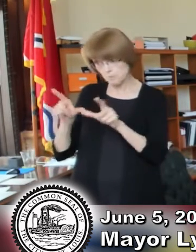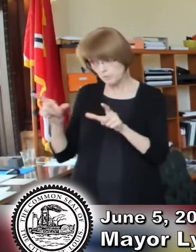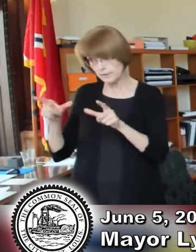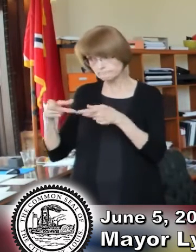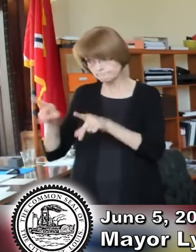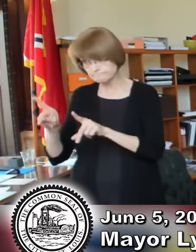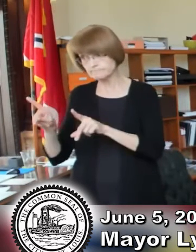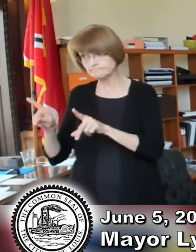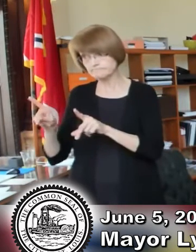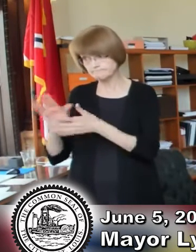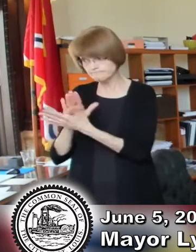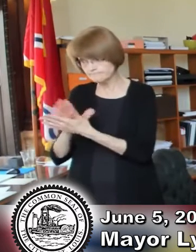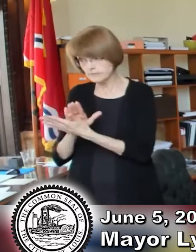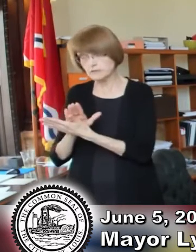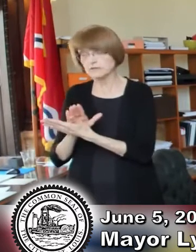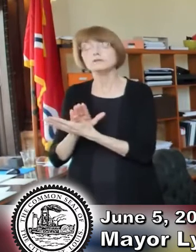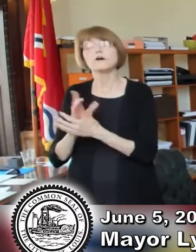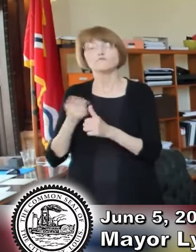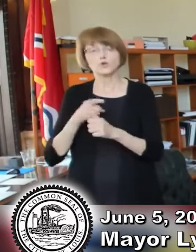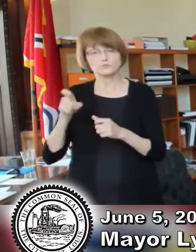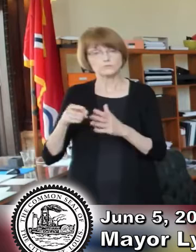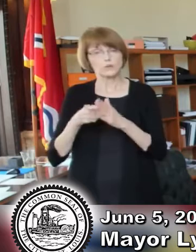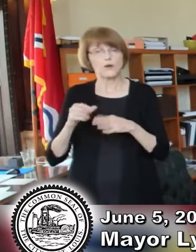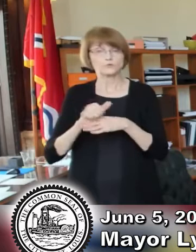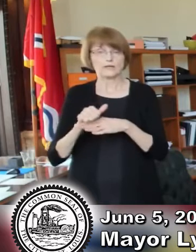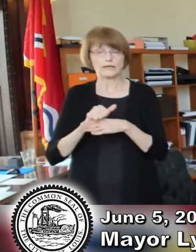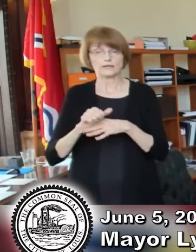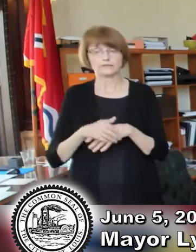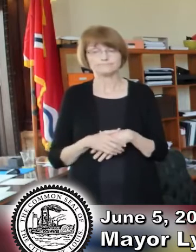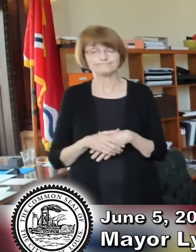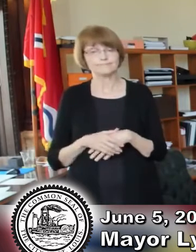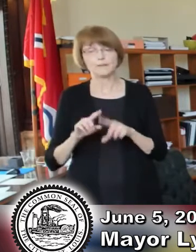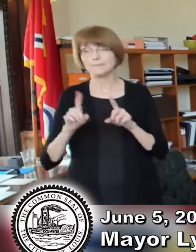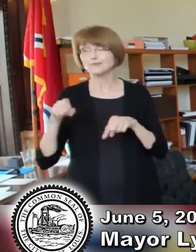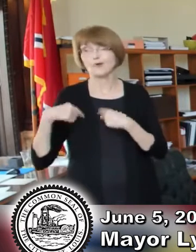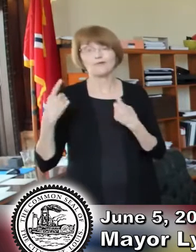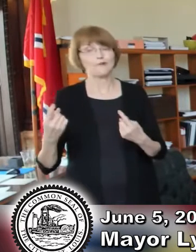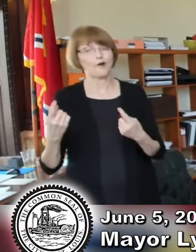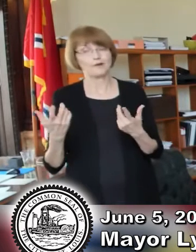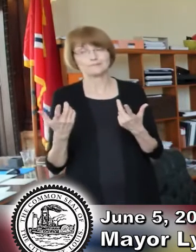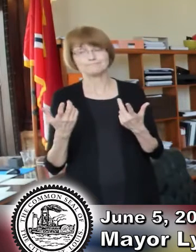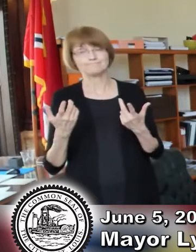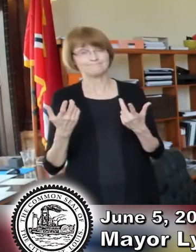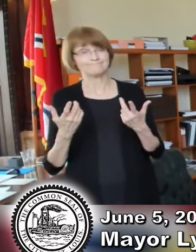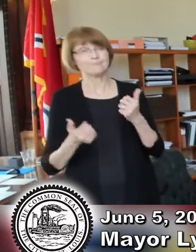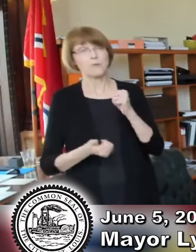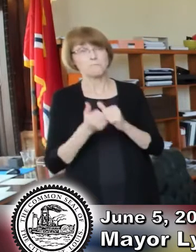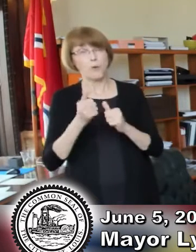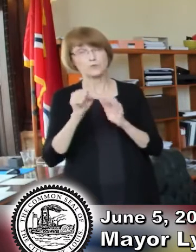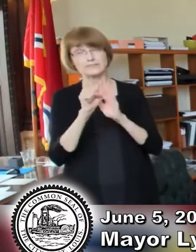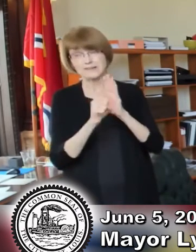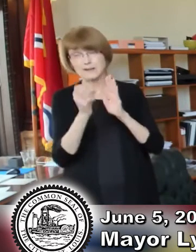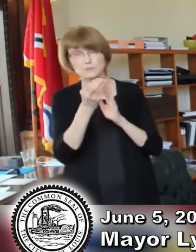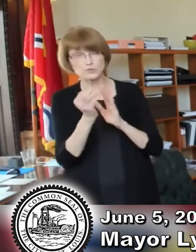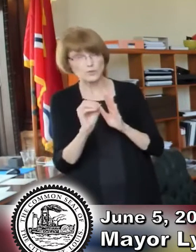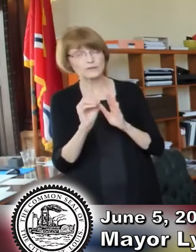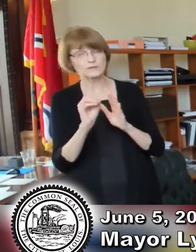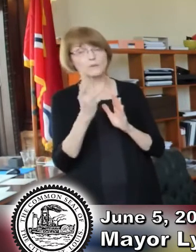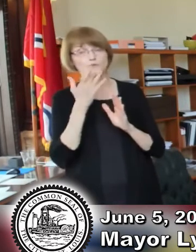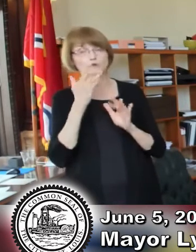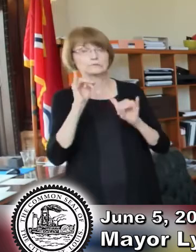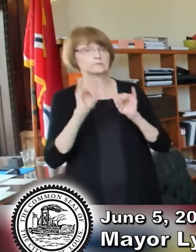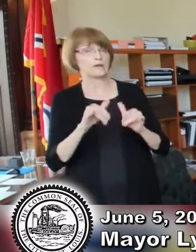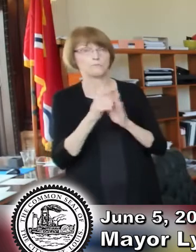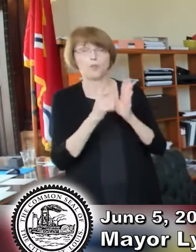successful at that because frankly most of the state wants the state law to prevail as it is. Our case